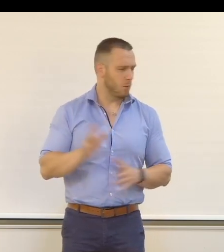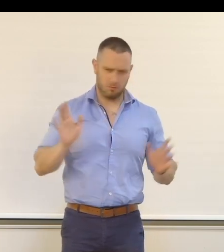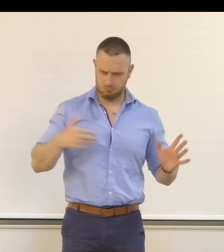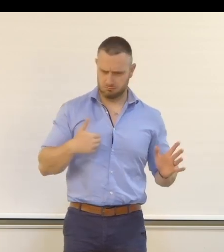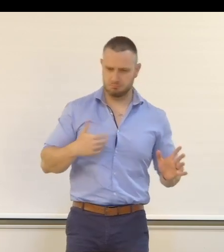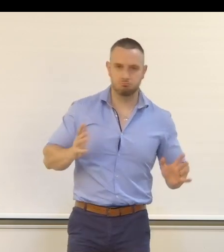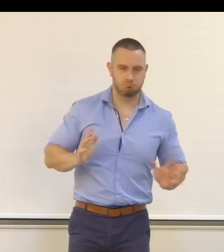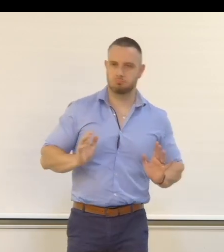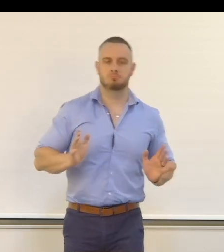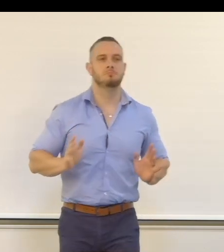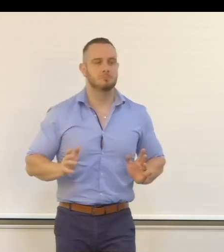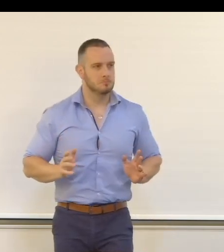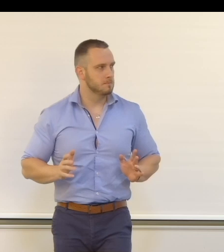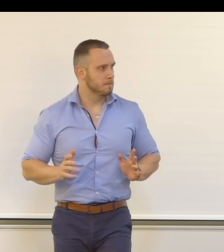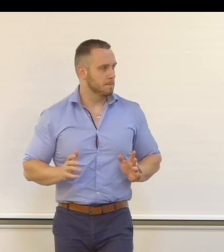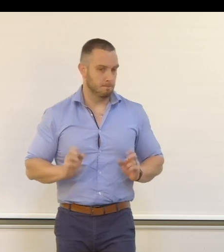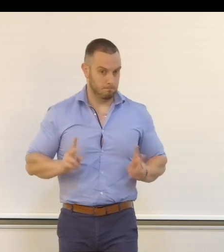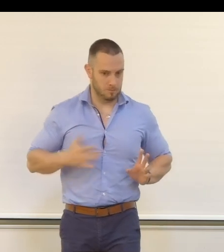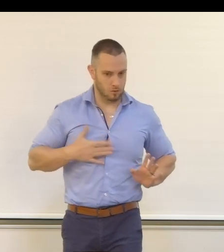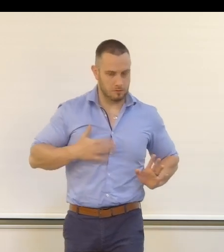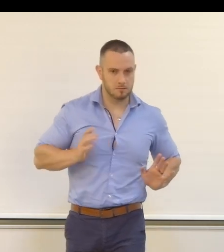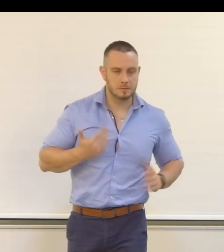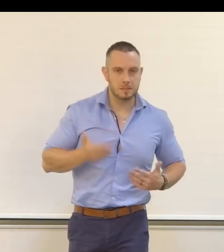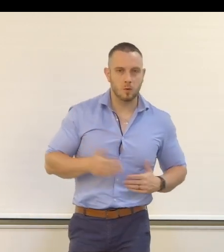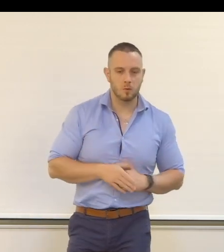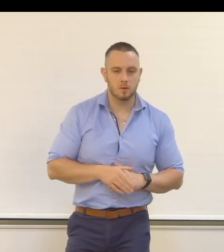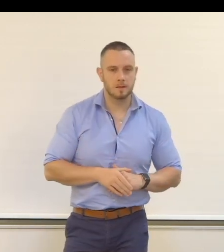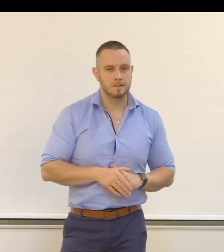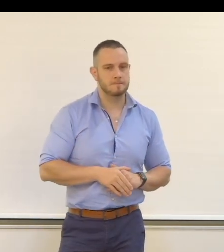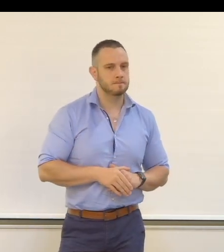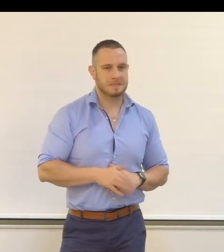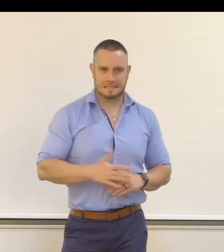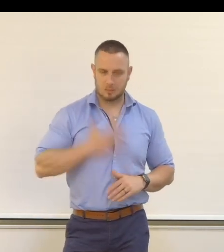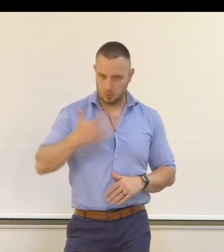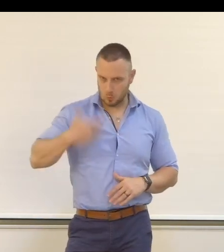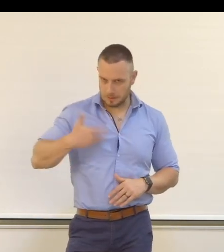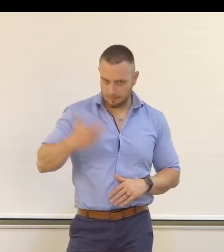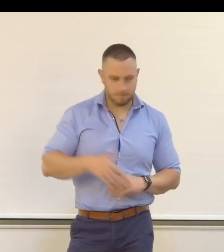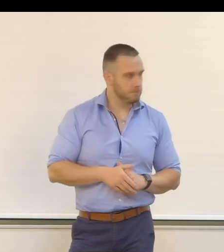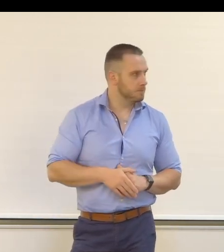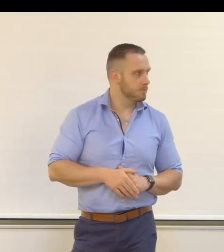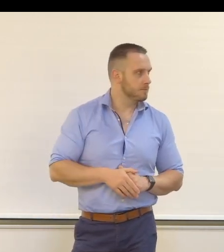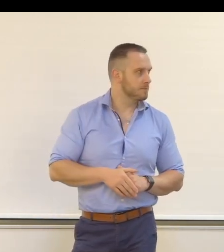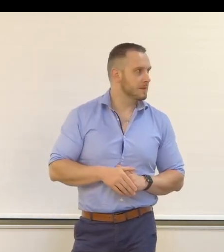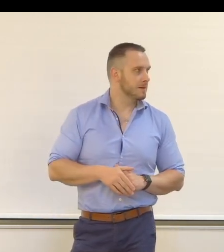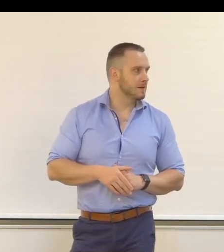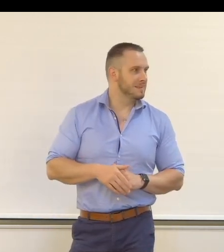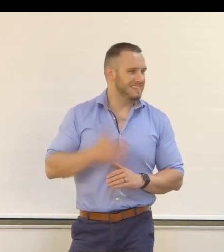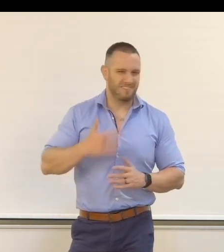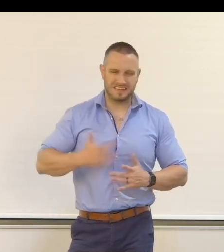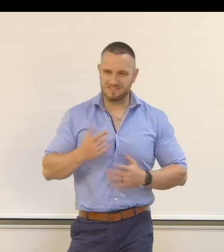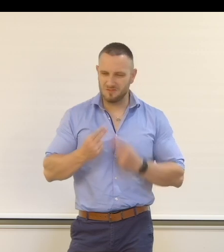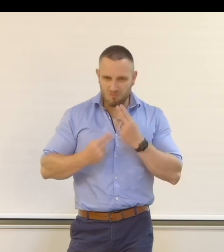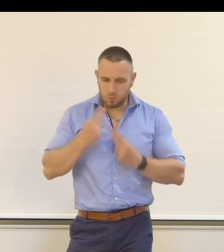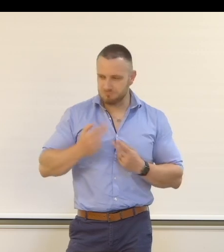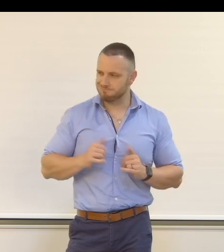"Whoa, yes, okay, sorry, I didn't want to make you angry." And the end of the meal was kind of awkward,